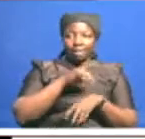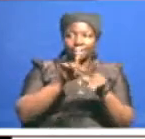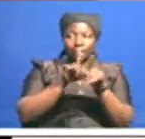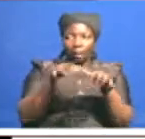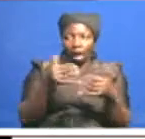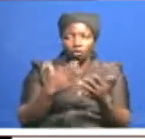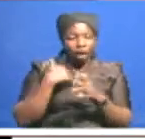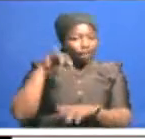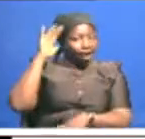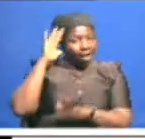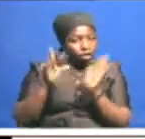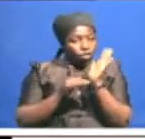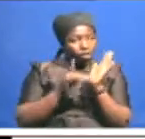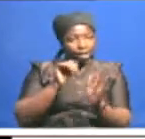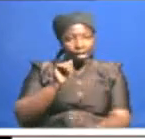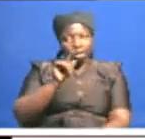Atuoli say,